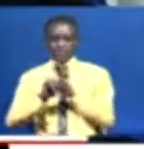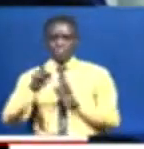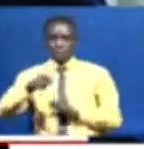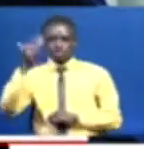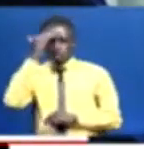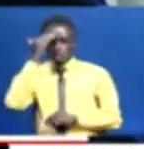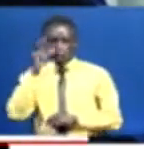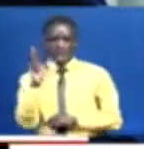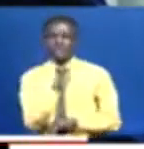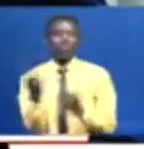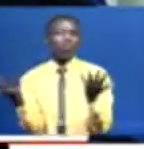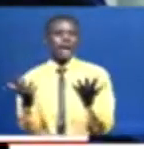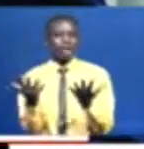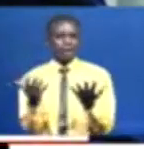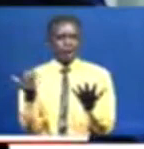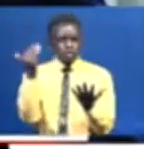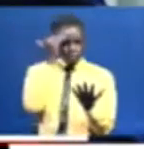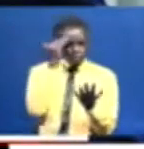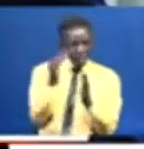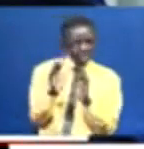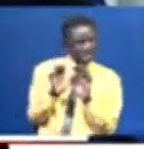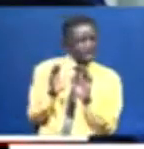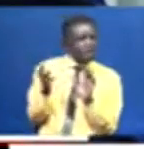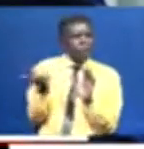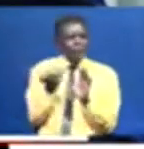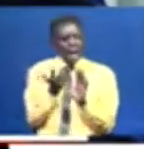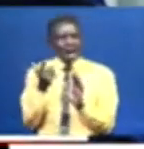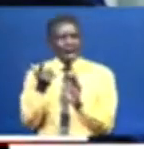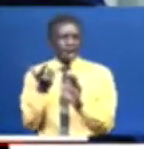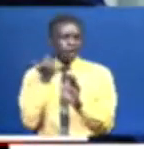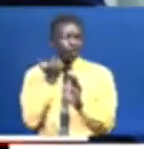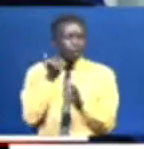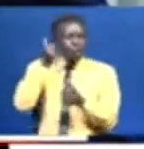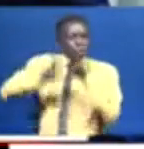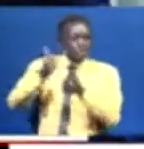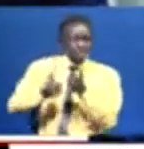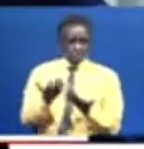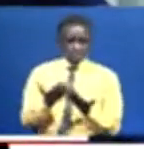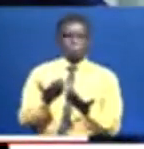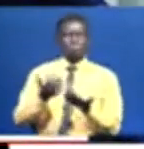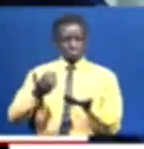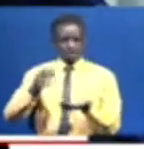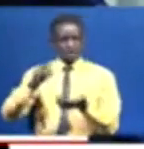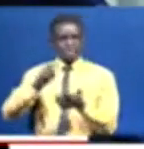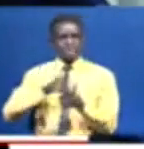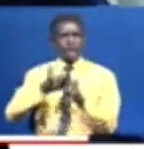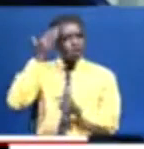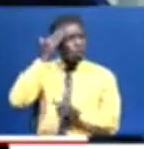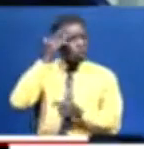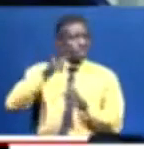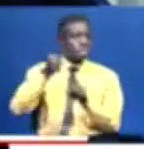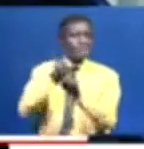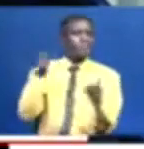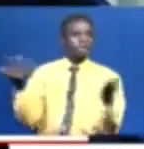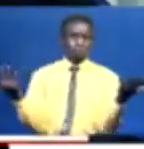that you have mitigated this across the entire, I would say, scope of breach or impact.